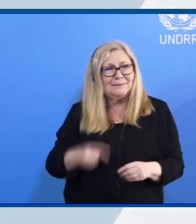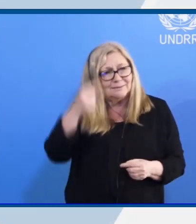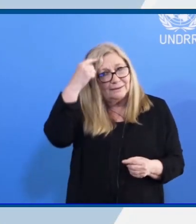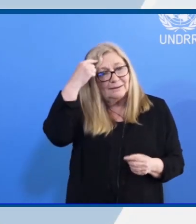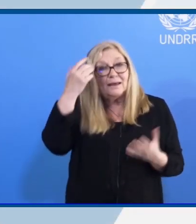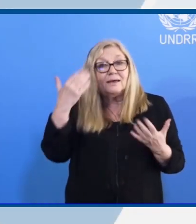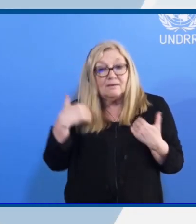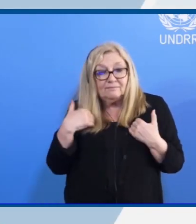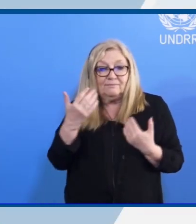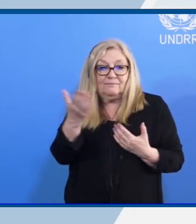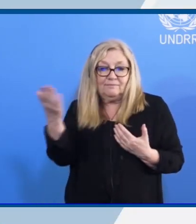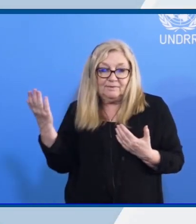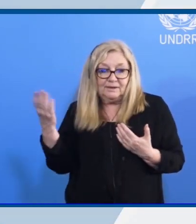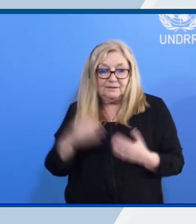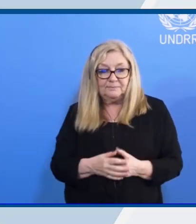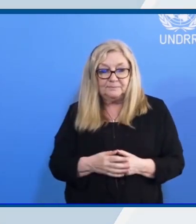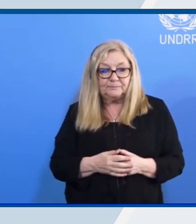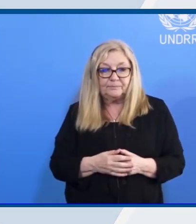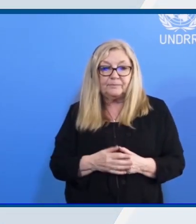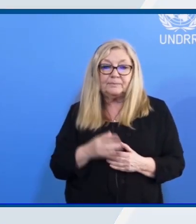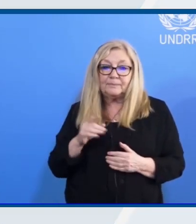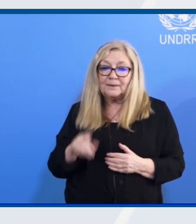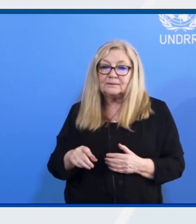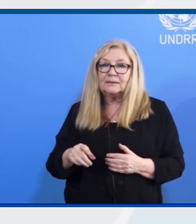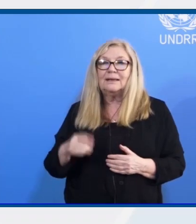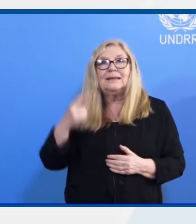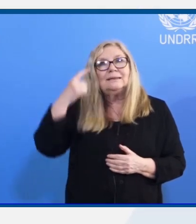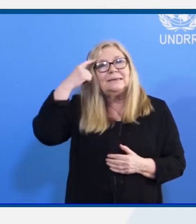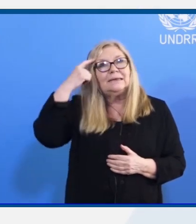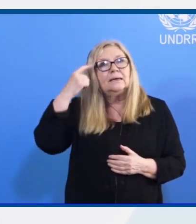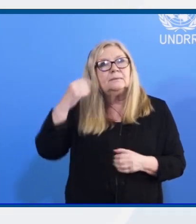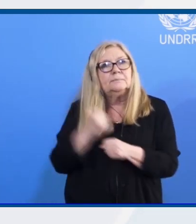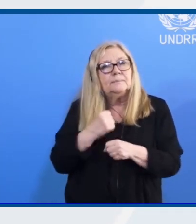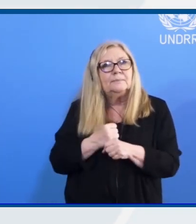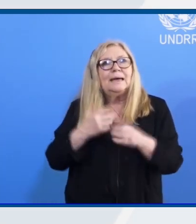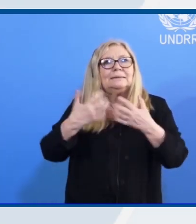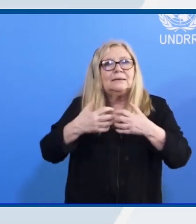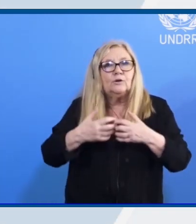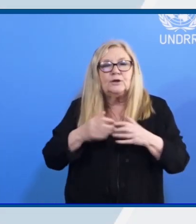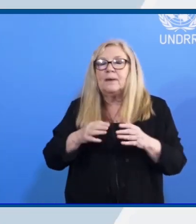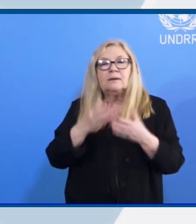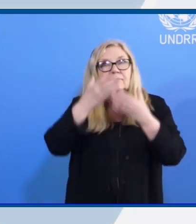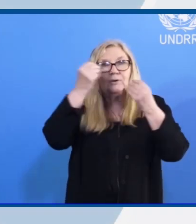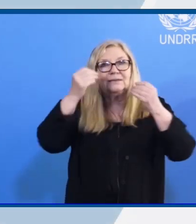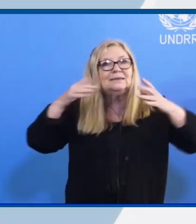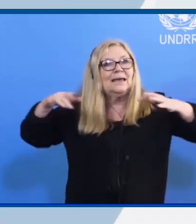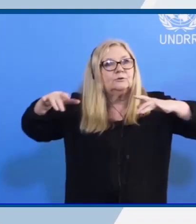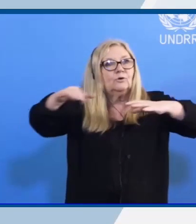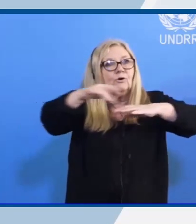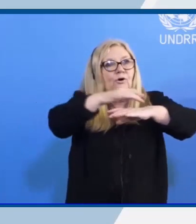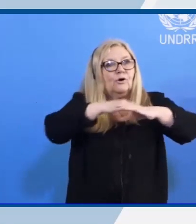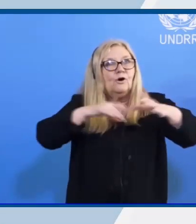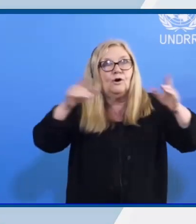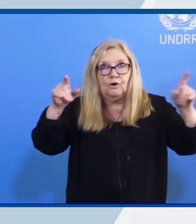of funding that seems to be a bit more abundant out there. So 3 small nuggets. Yeah. Thank you. Very important nuggets, though, absolutely.